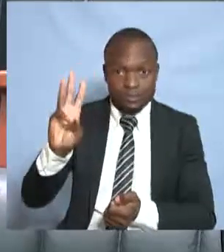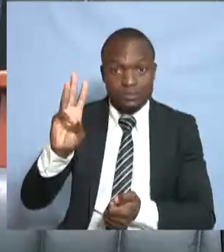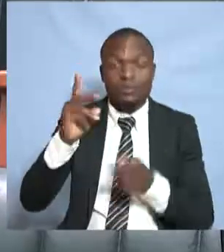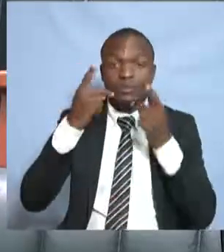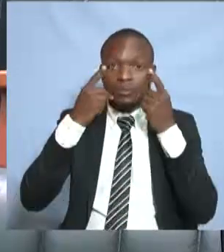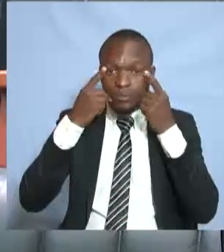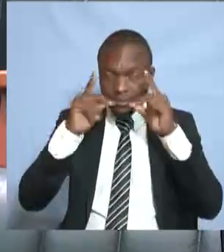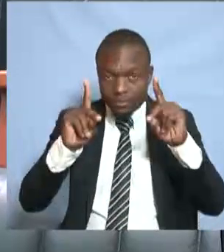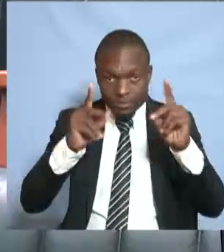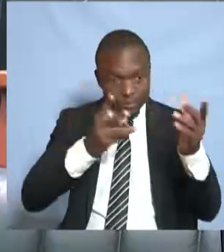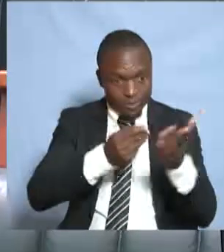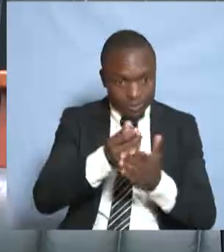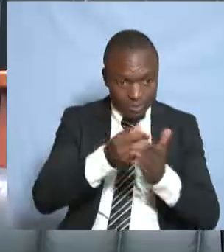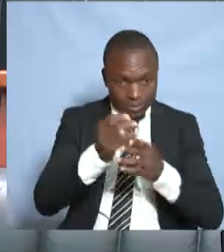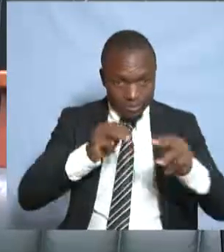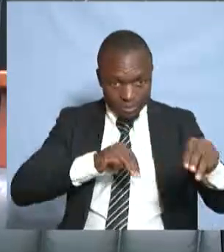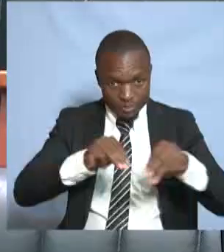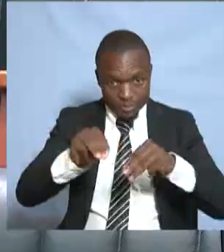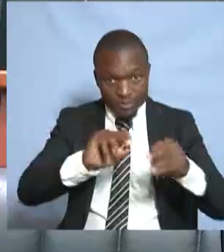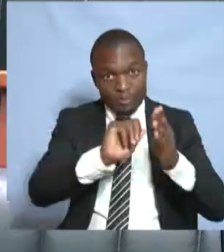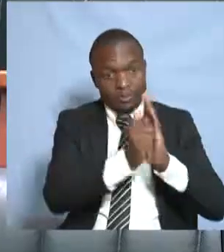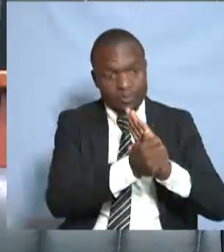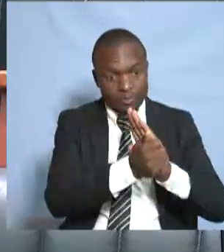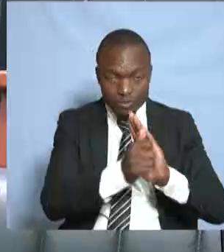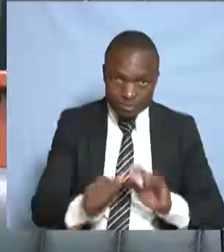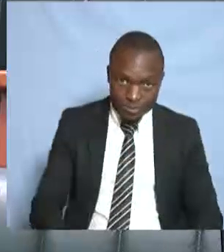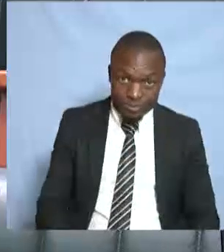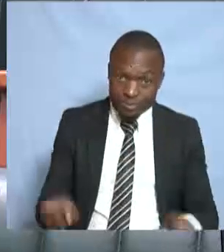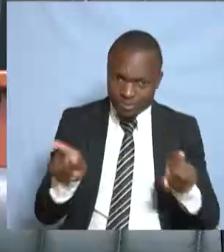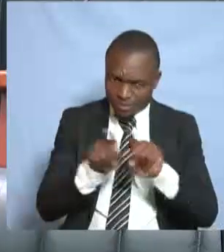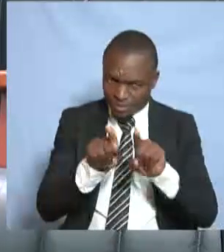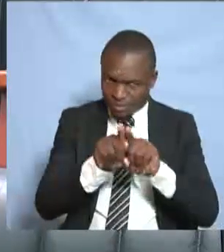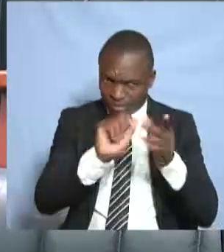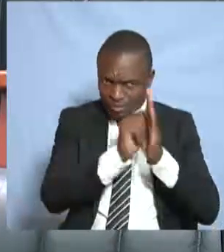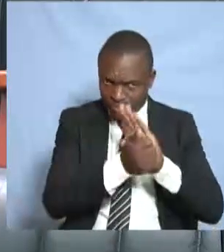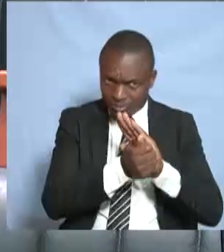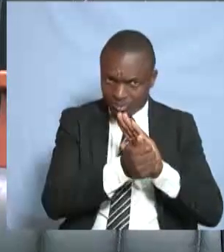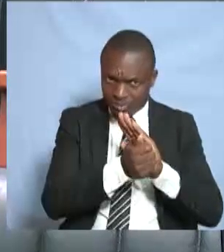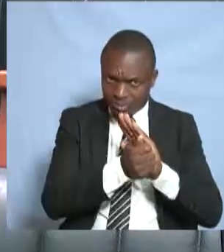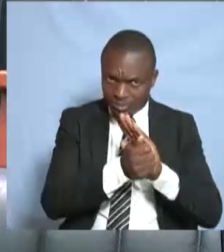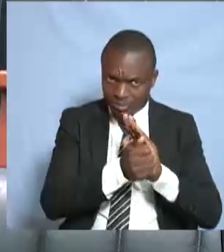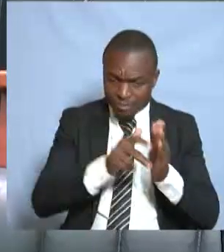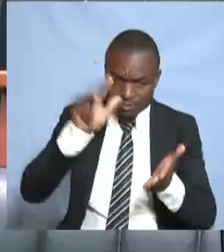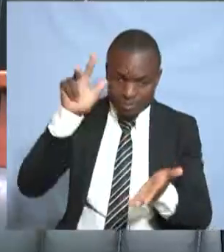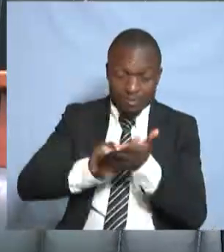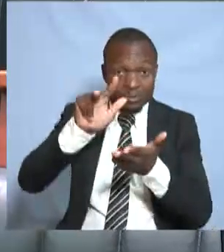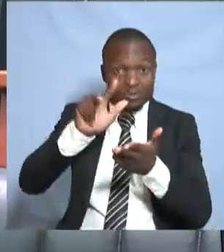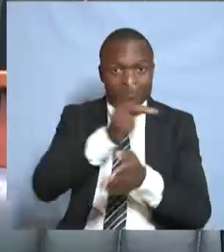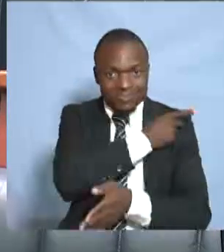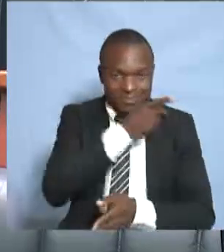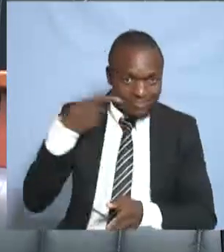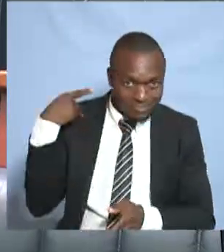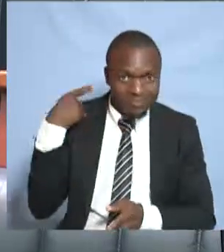Public Finance Management Act. The same act which was passed in this Parliament, Mr.